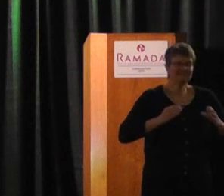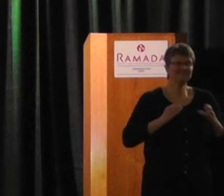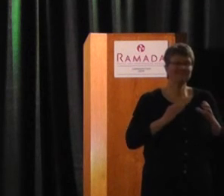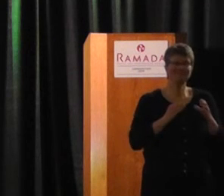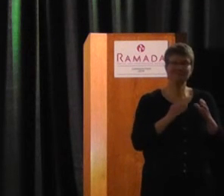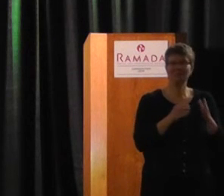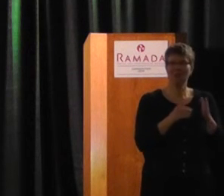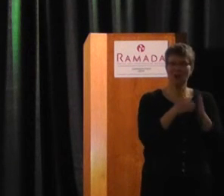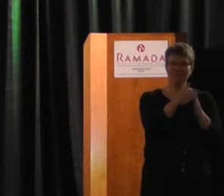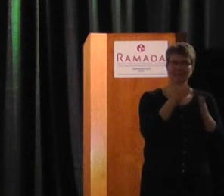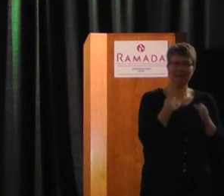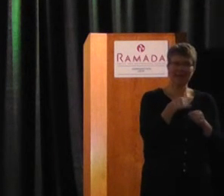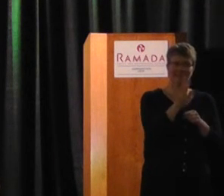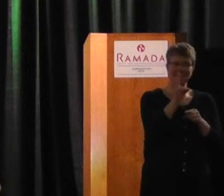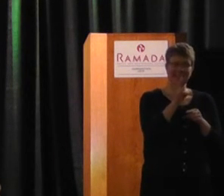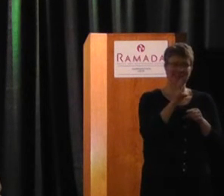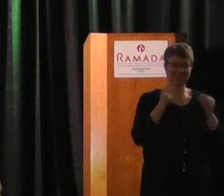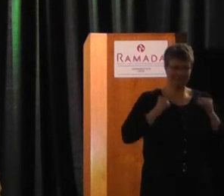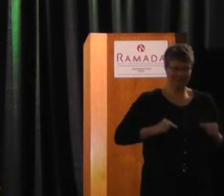move. It's amazing.